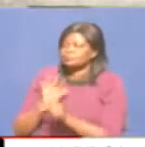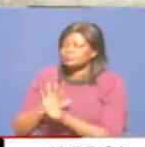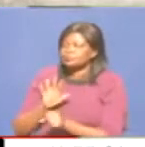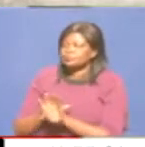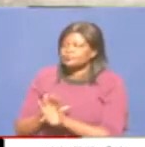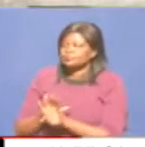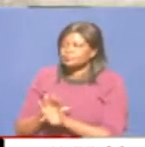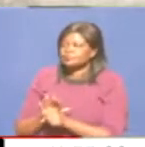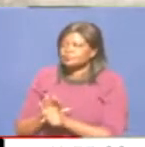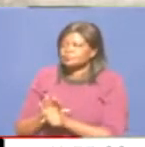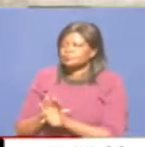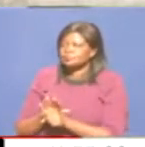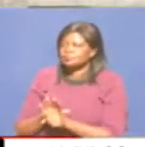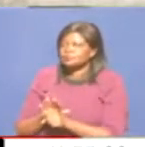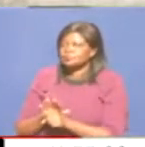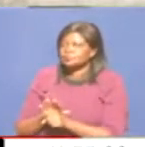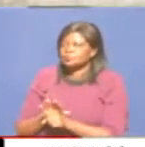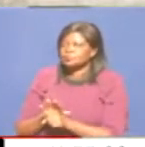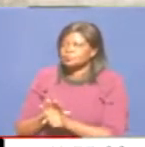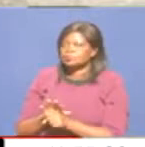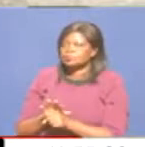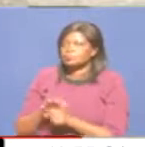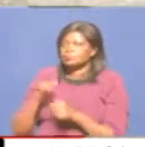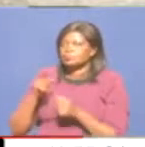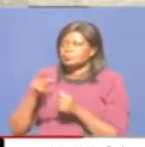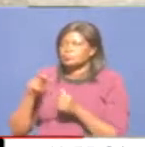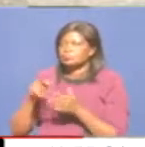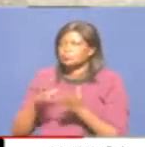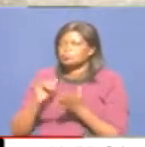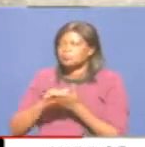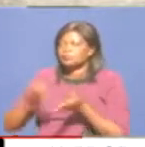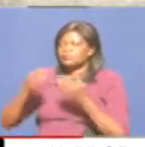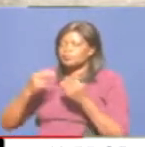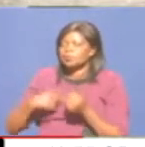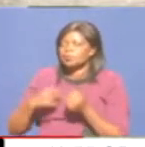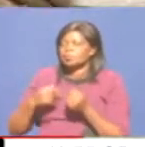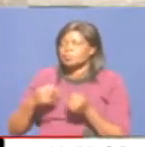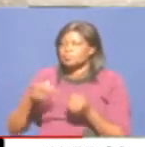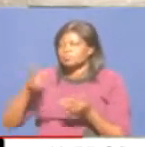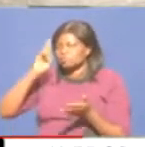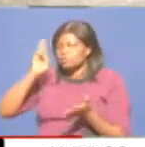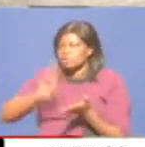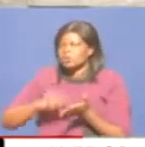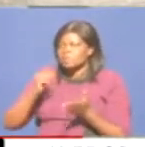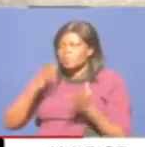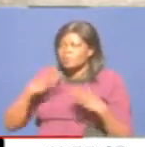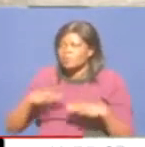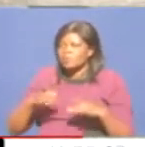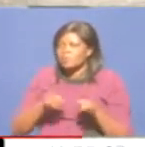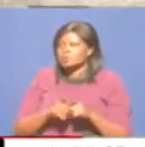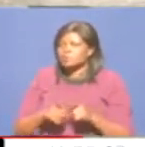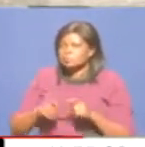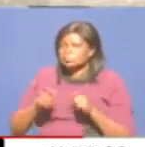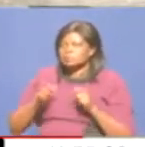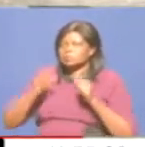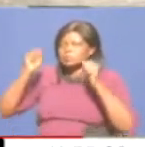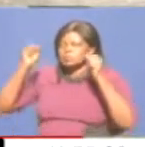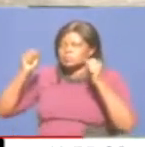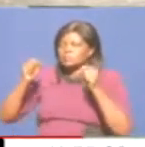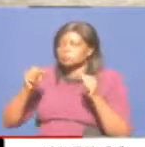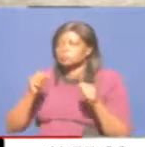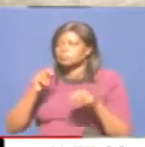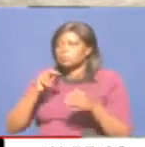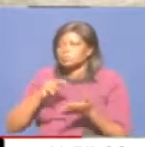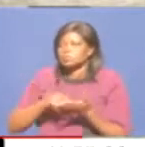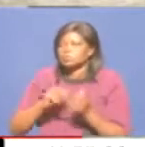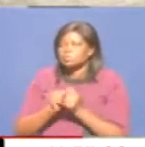seconds that yeah. you have given me. Mm-hmm. I want to acknowledge Kenyans as heroes. We are seated with a hero here. Mm-hmm. Let me